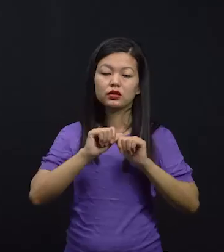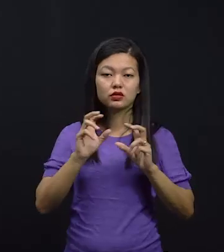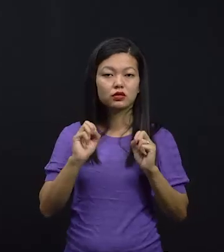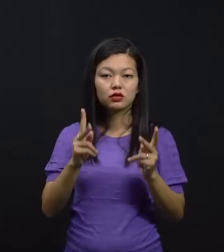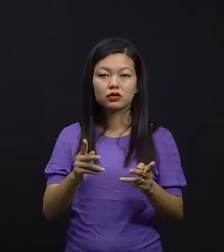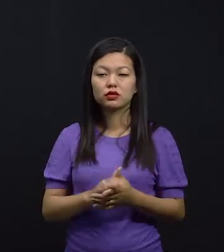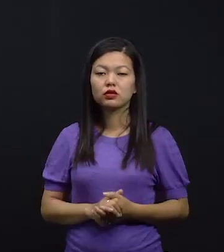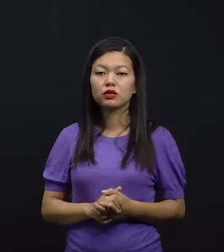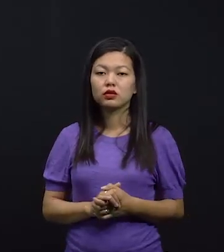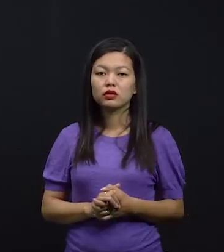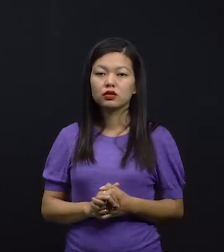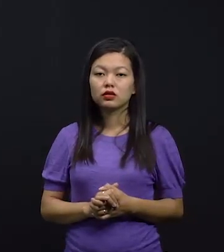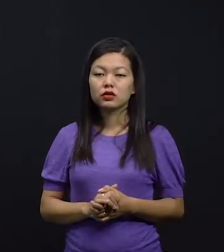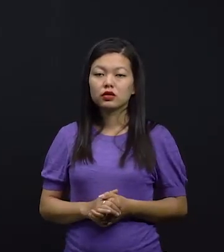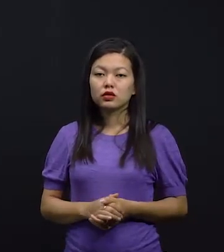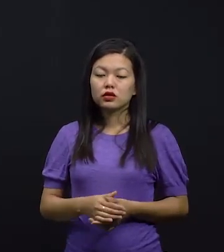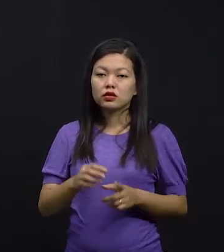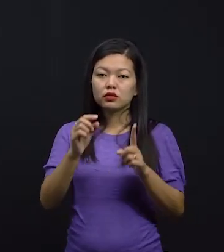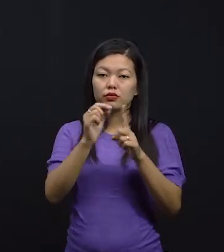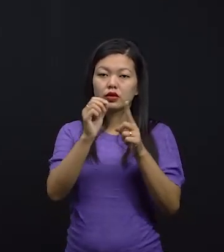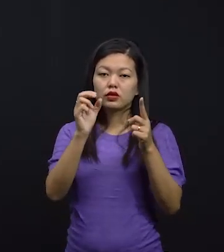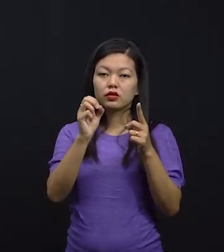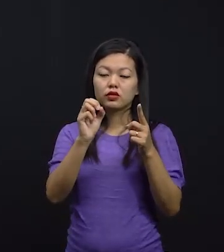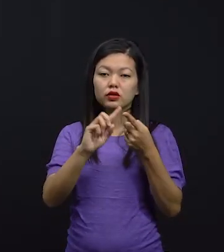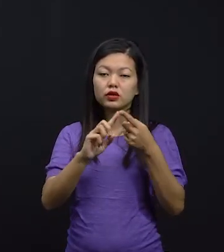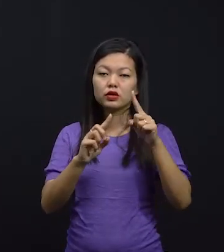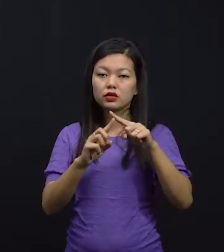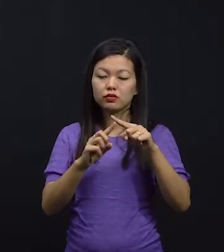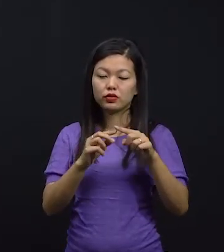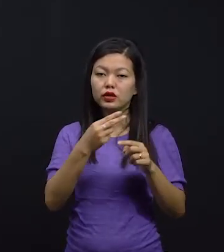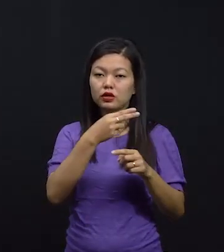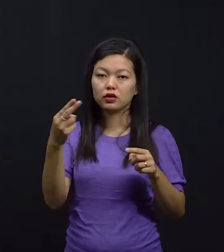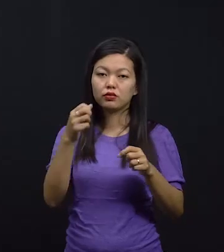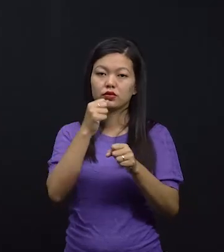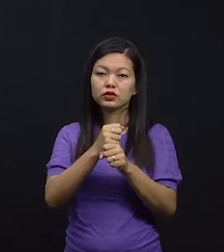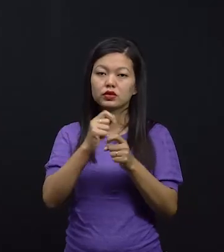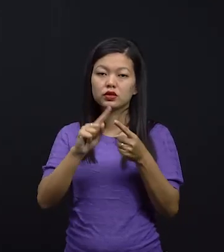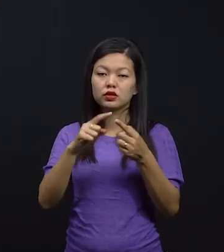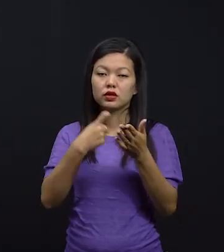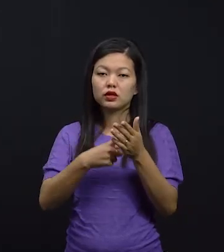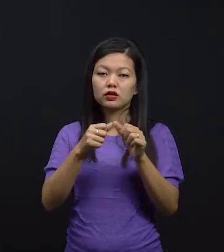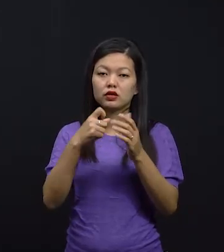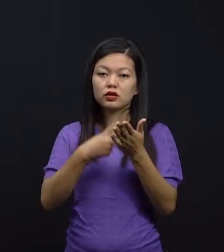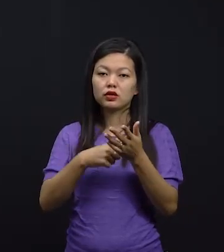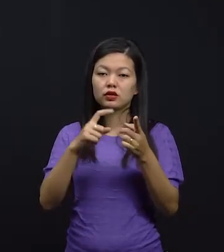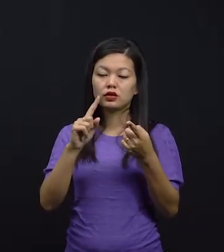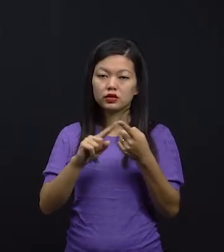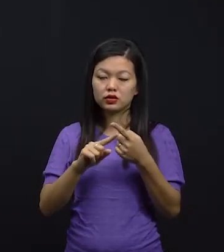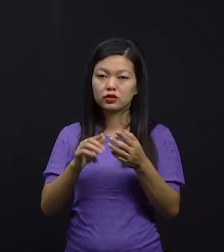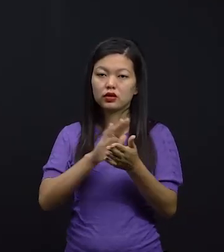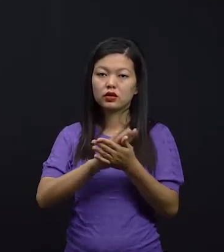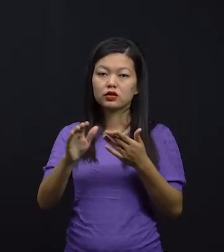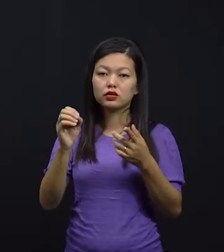we have discussed about the poet Gerard Manley Hopkins, who was considered to be the greatest poet in the Victorian era, and